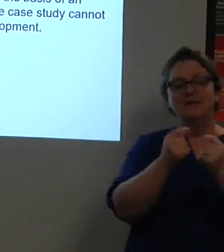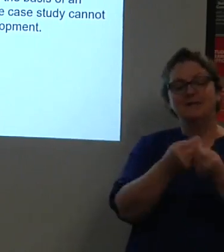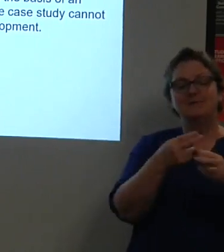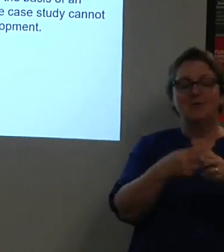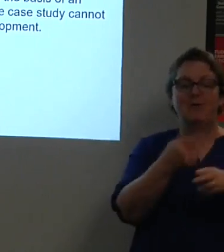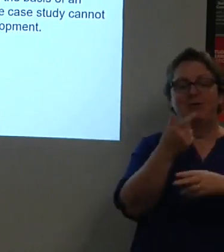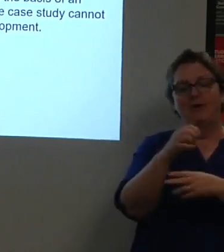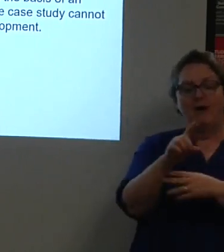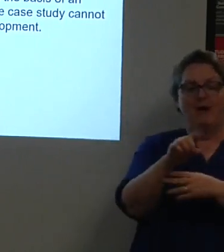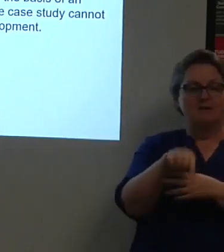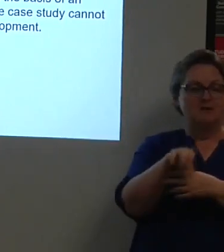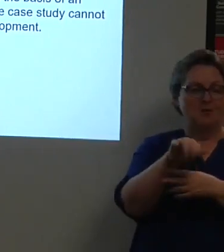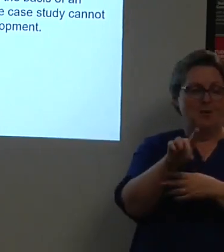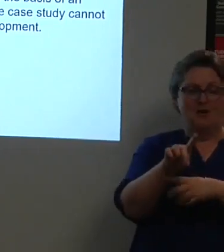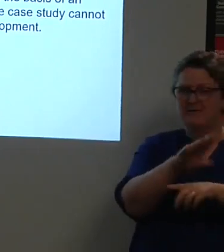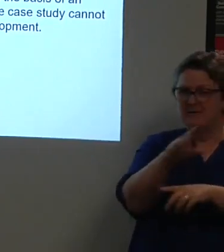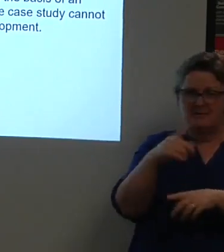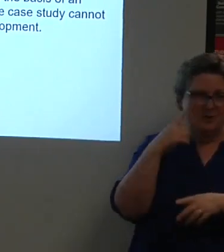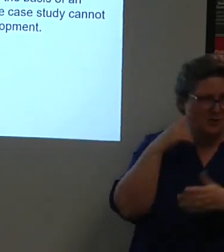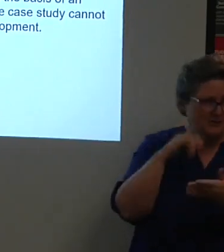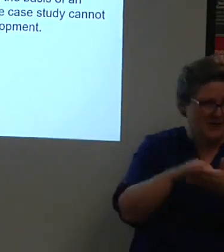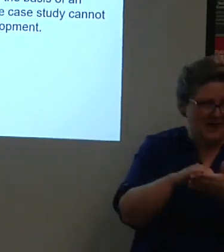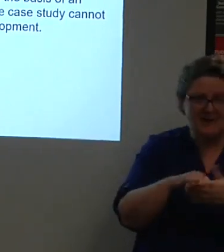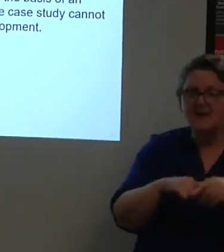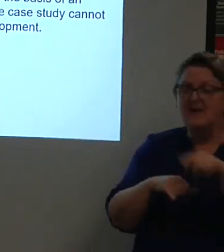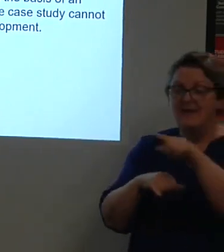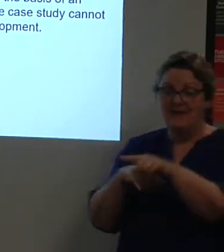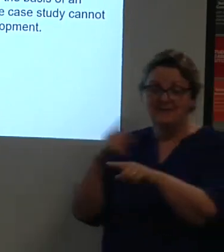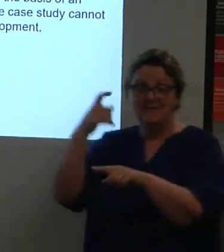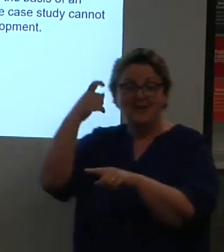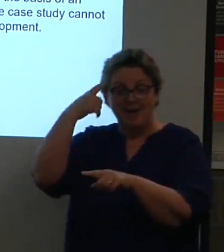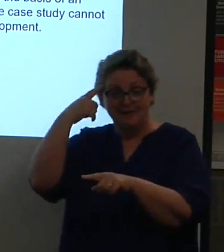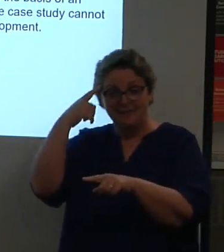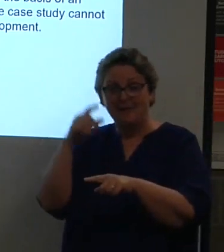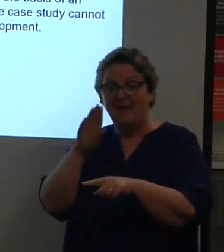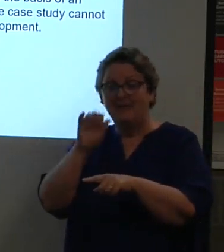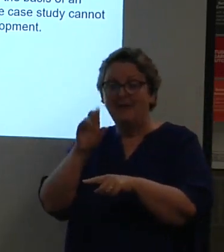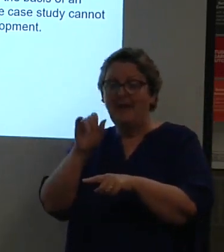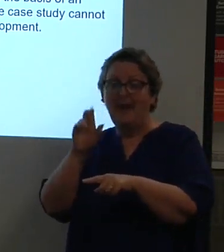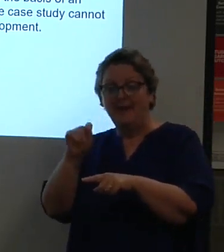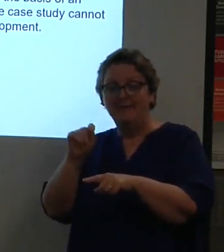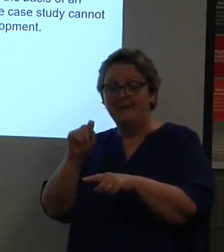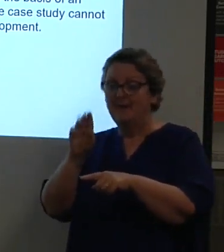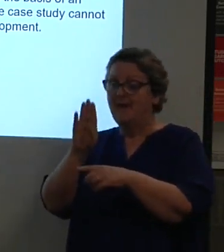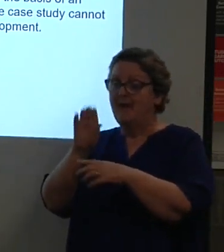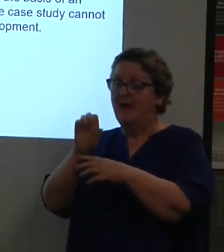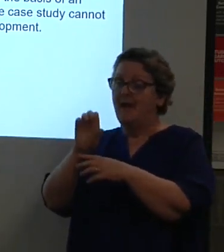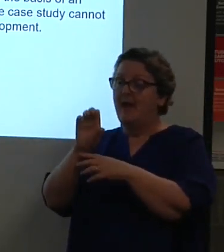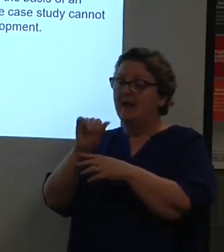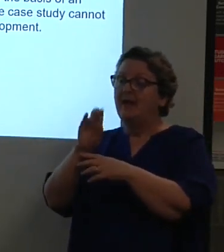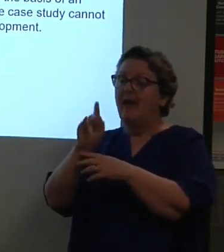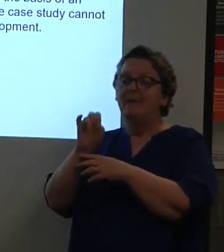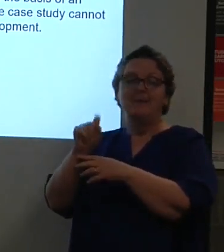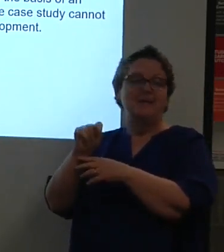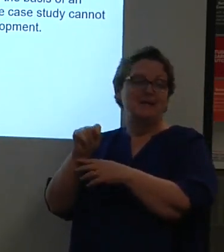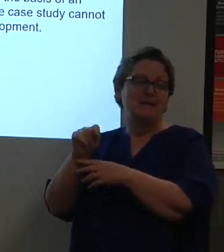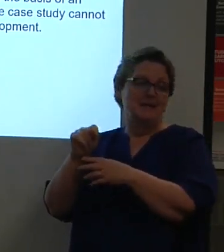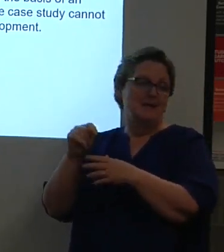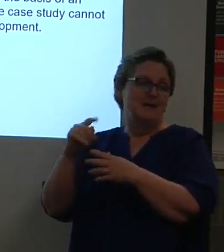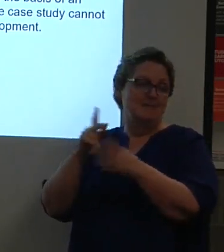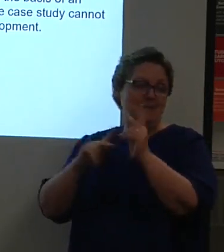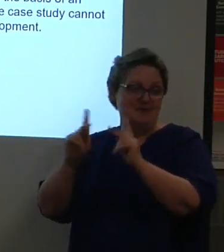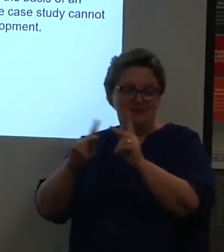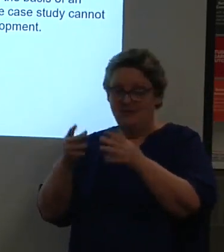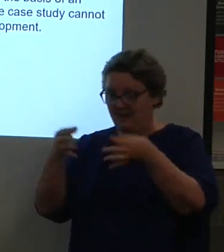Squad, it's basically all the cabinet ministers, the equivalent in the US, and they get an up-down vote on whether or not to